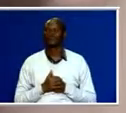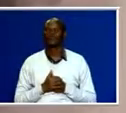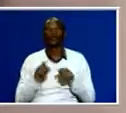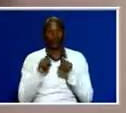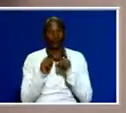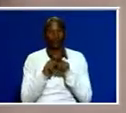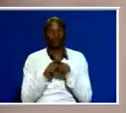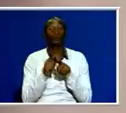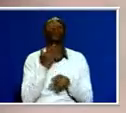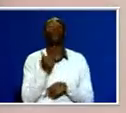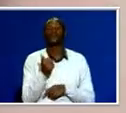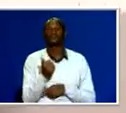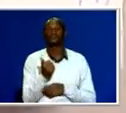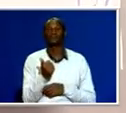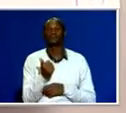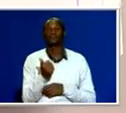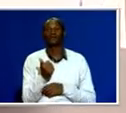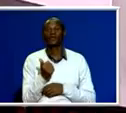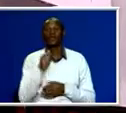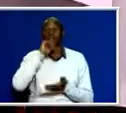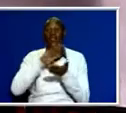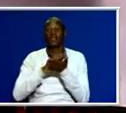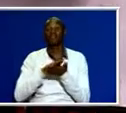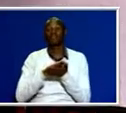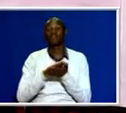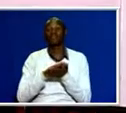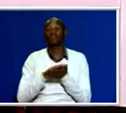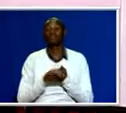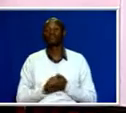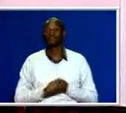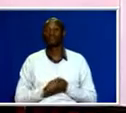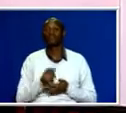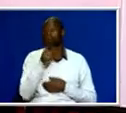I also want to believe that